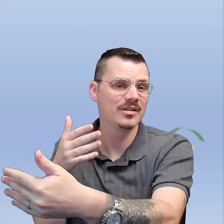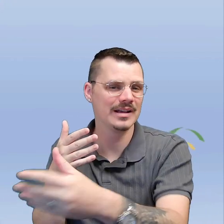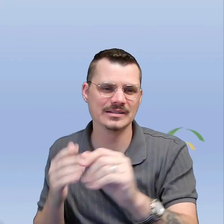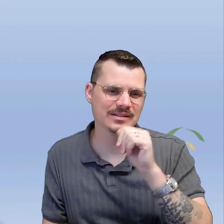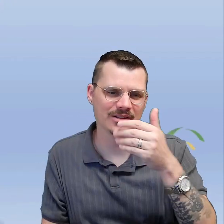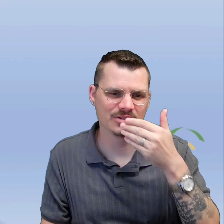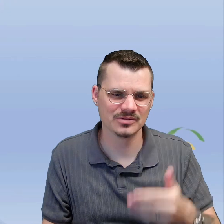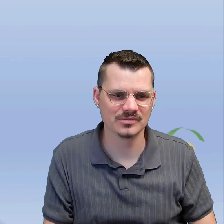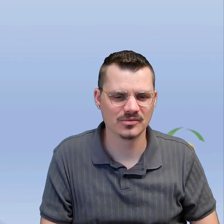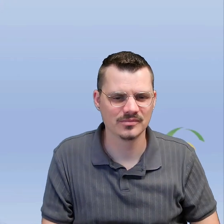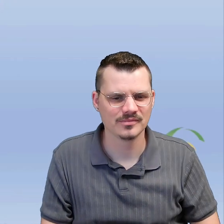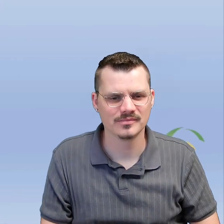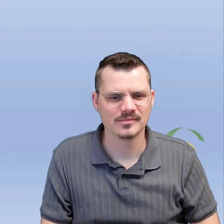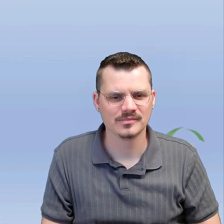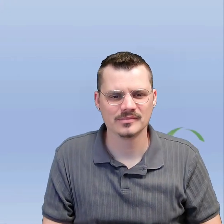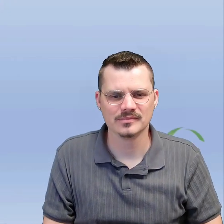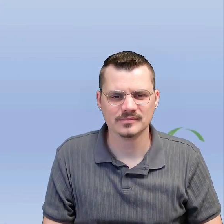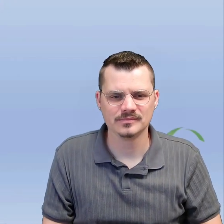good.